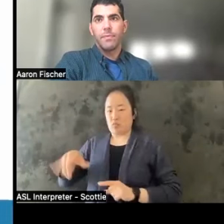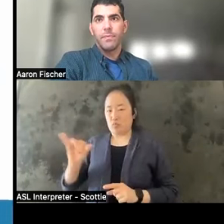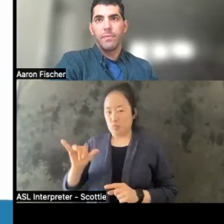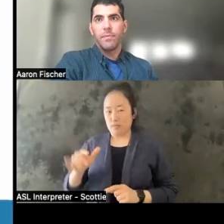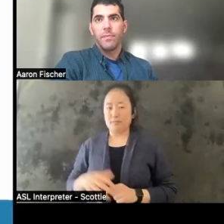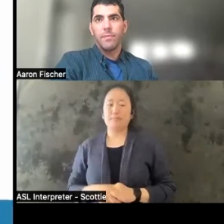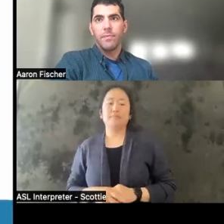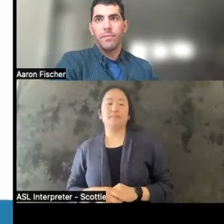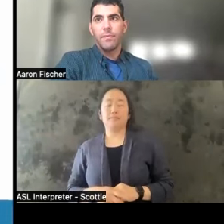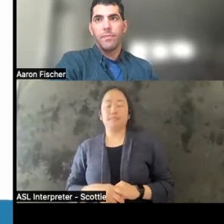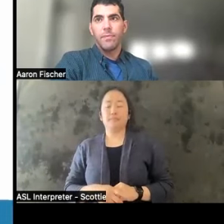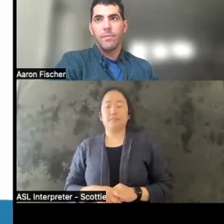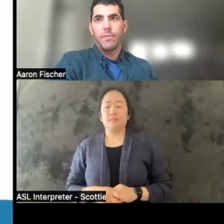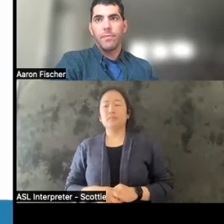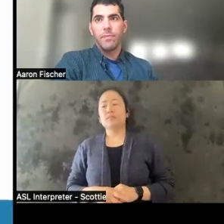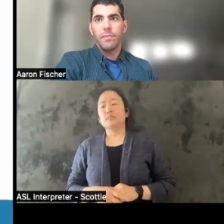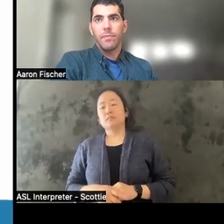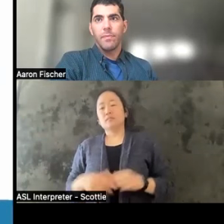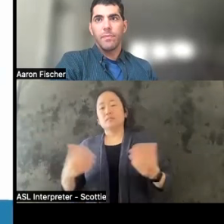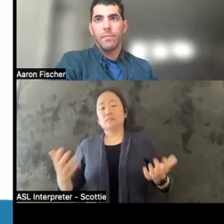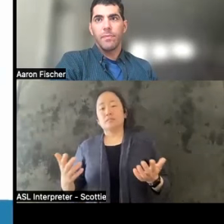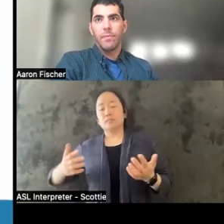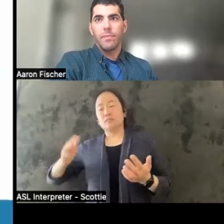the reference to